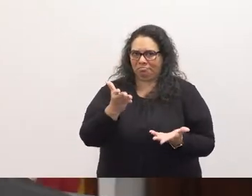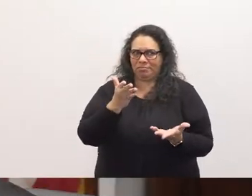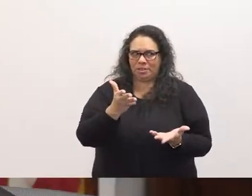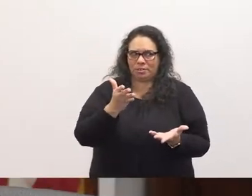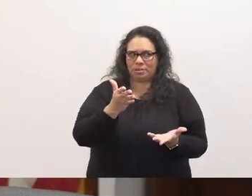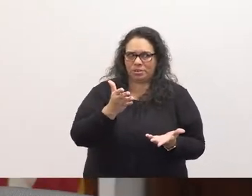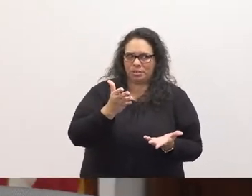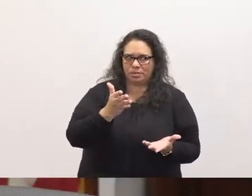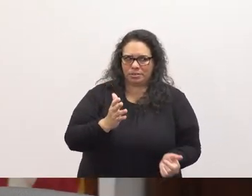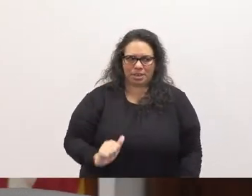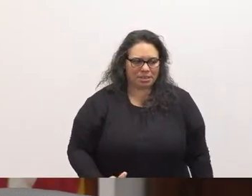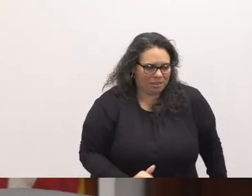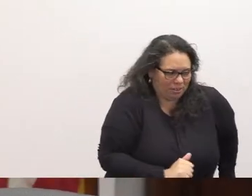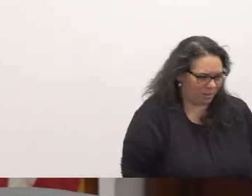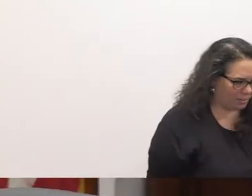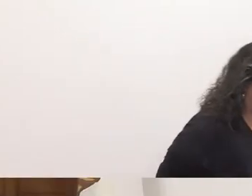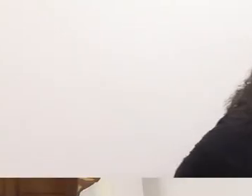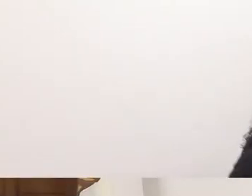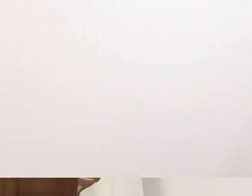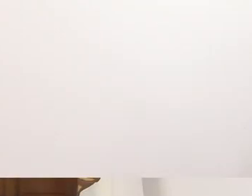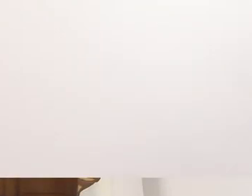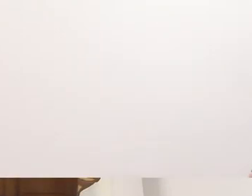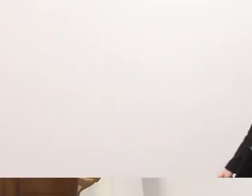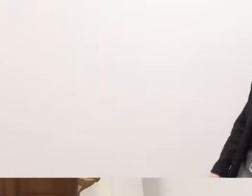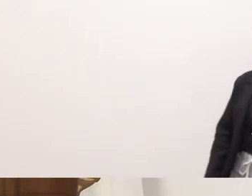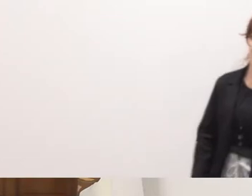Something that might address both of the